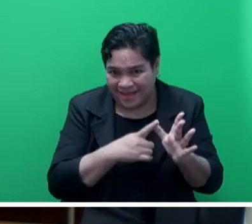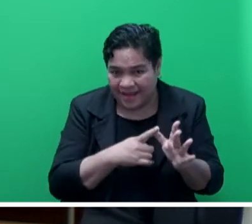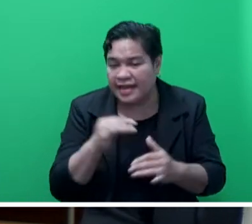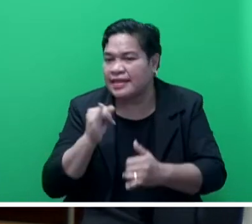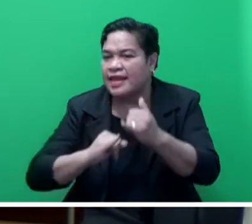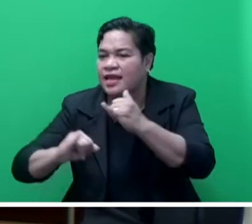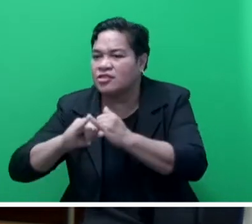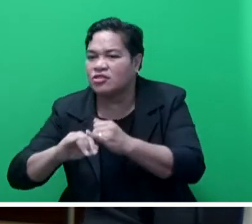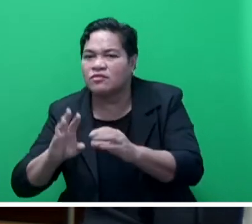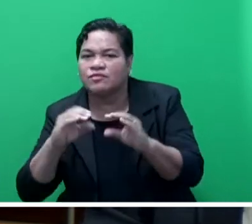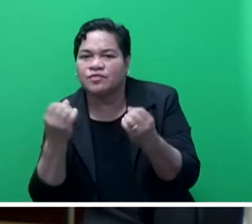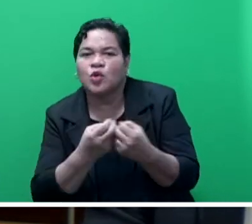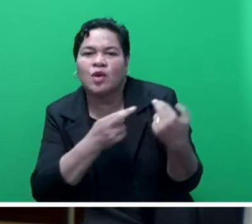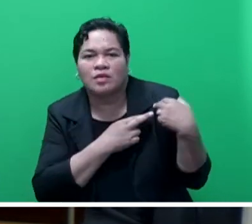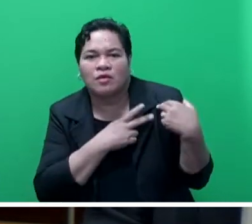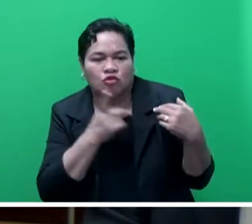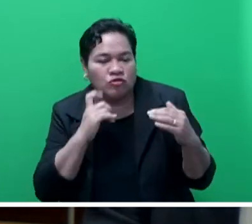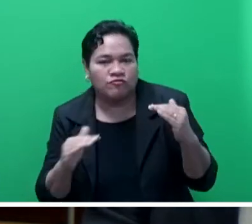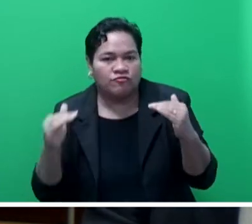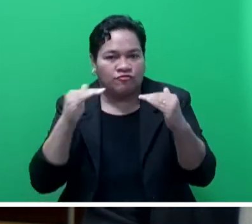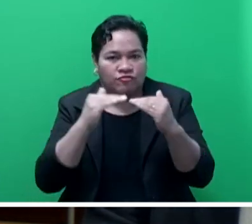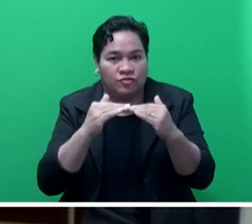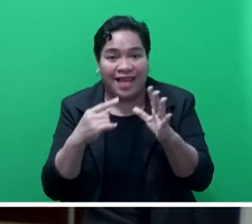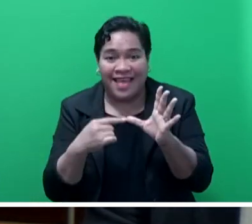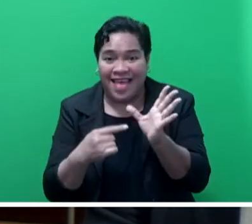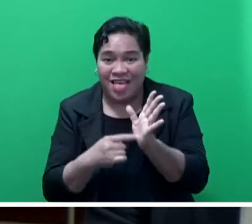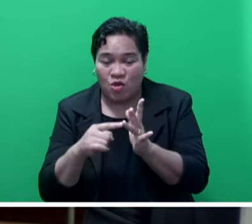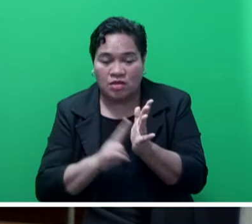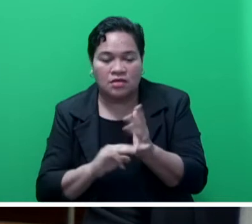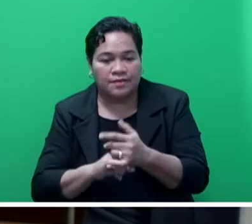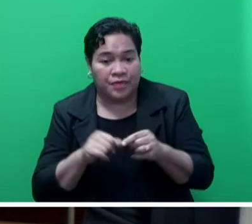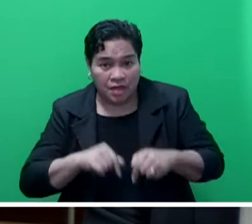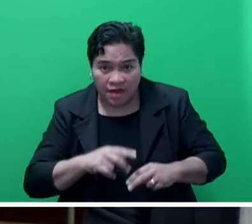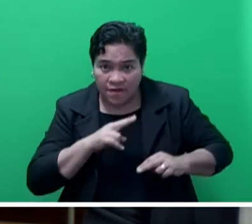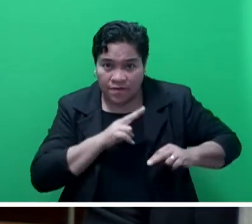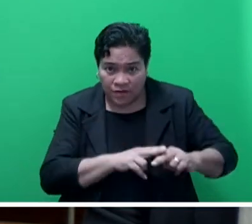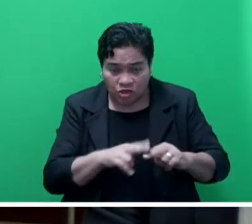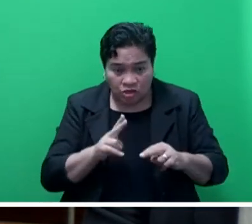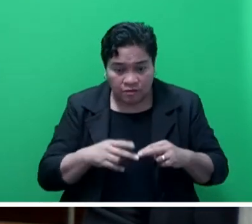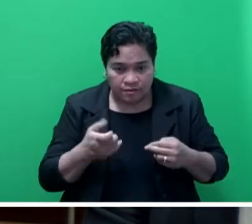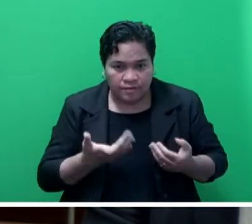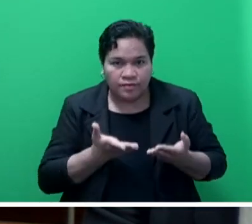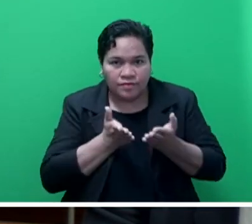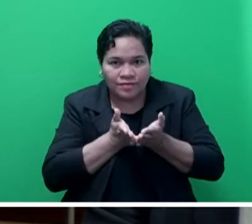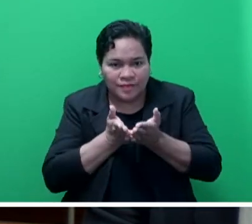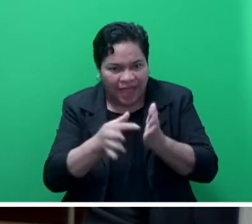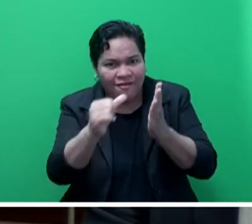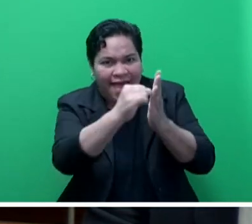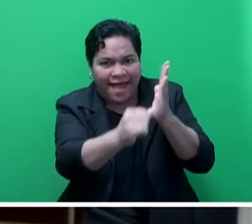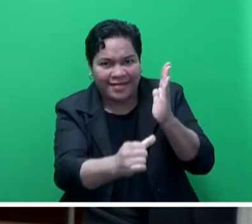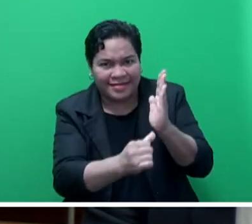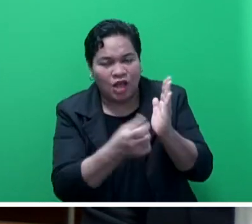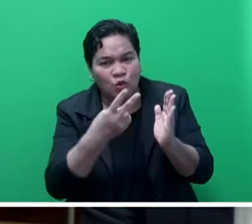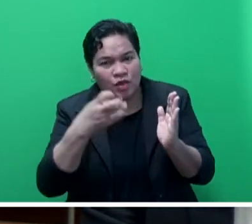organization responsible for standardizing ATONs. In Fiji, as provided in the Maritime Transport Act 2013, sir,